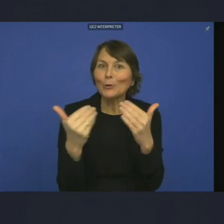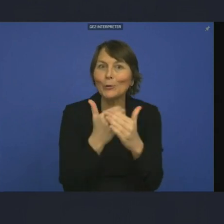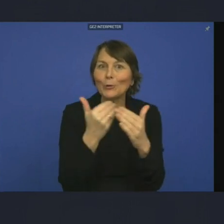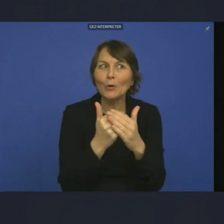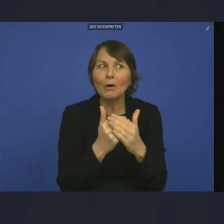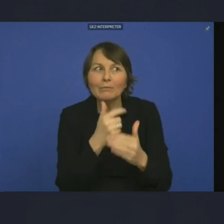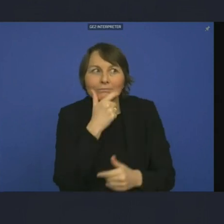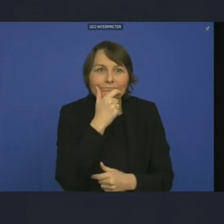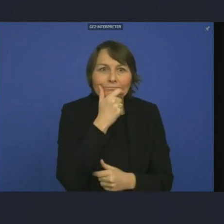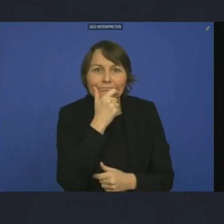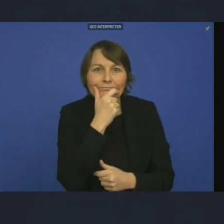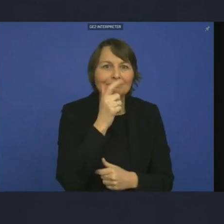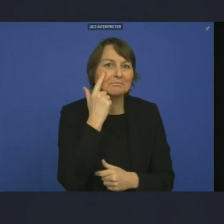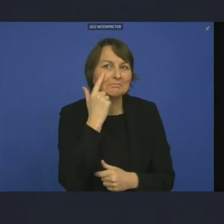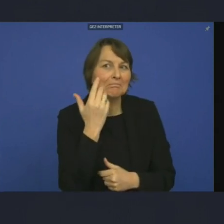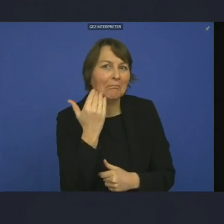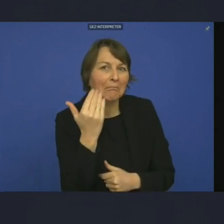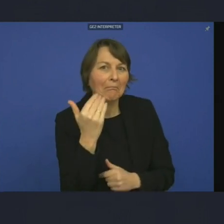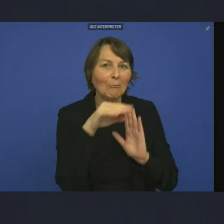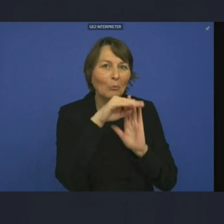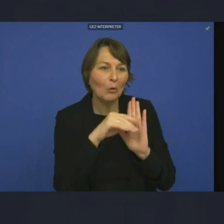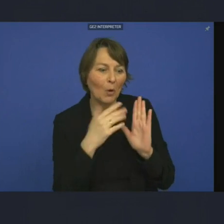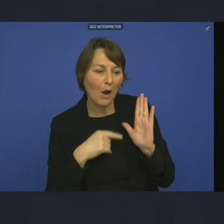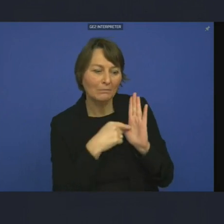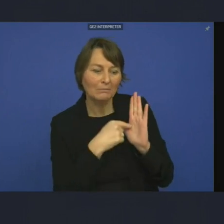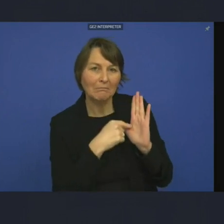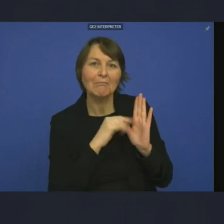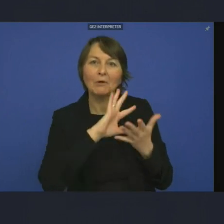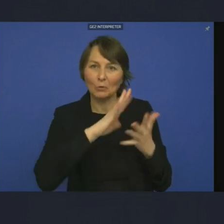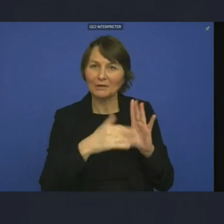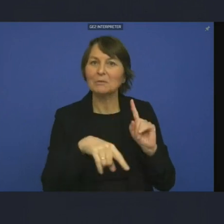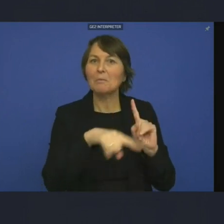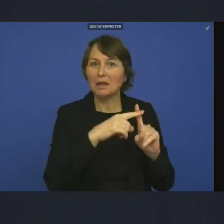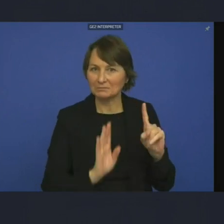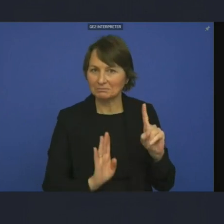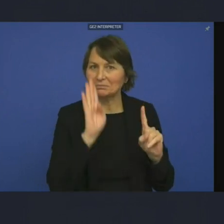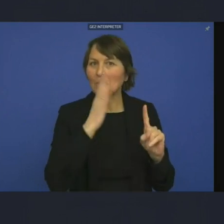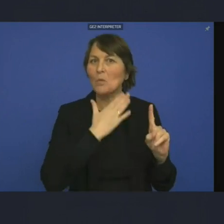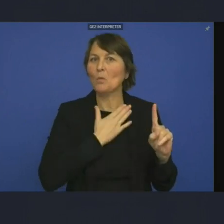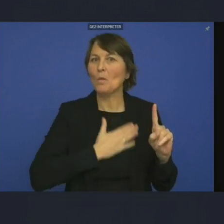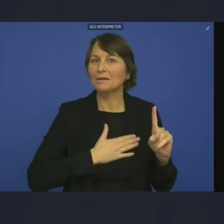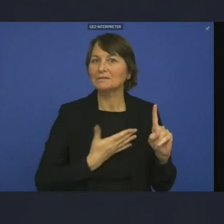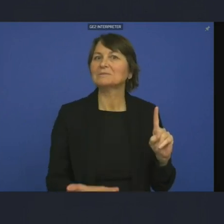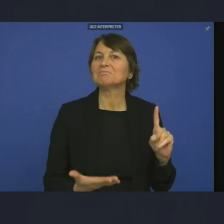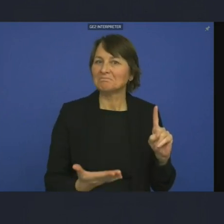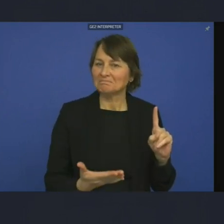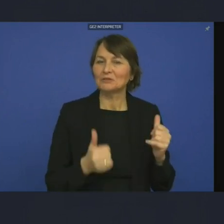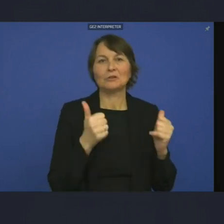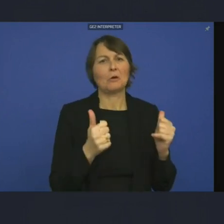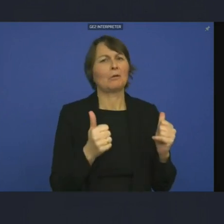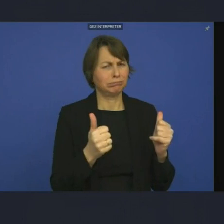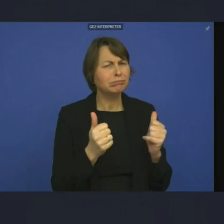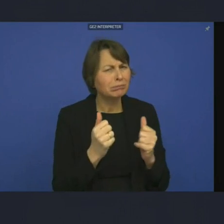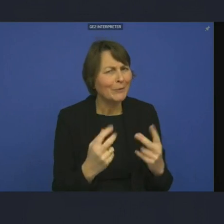in the program, a growing interest in our sport chapter in Erasmus Plus, and this is also important. Of course,